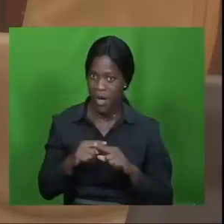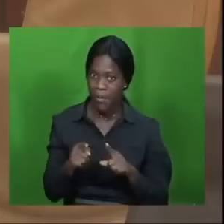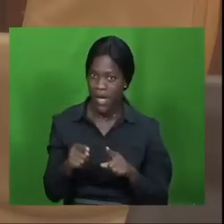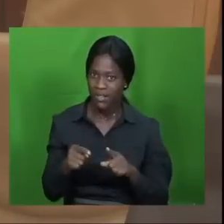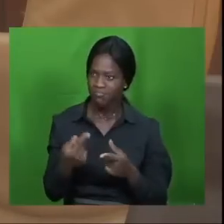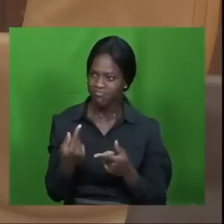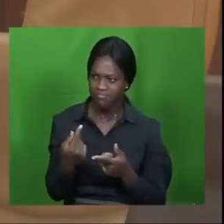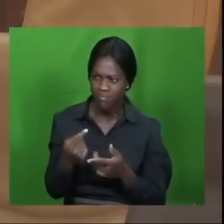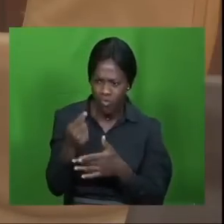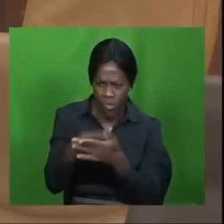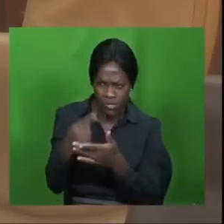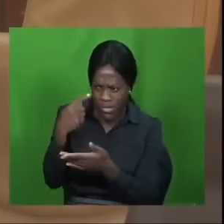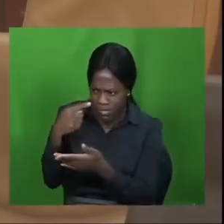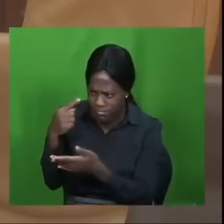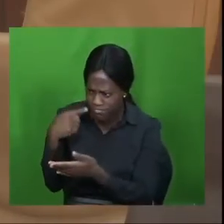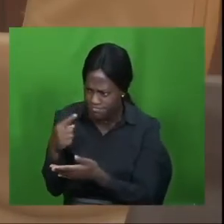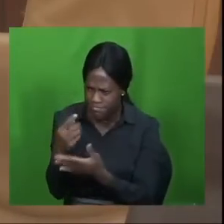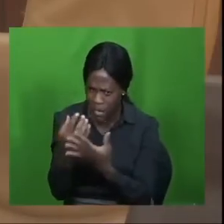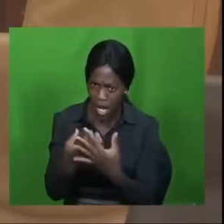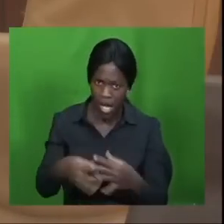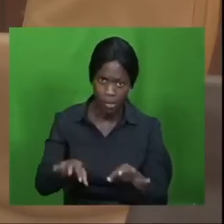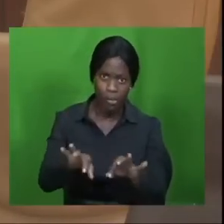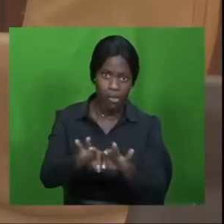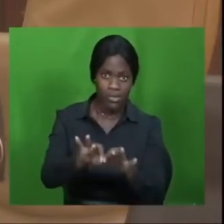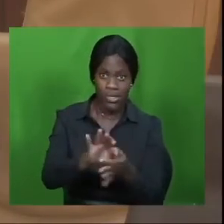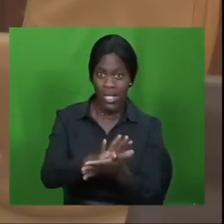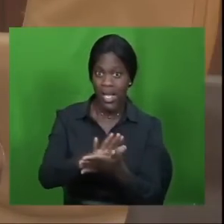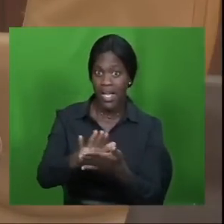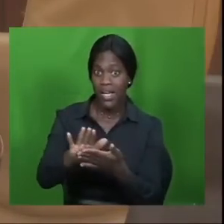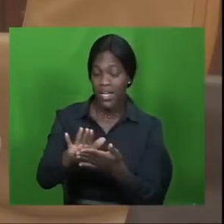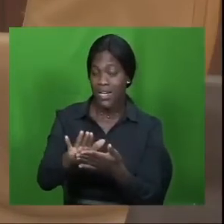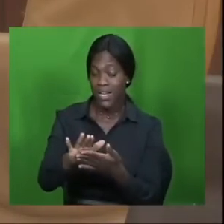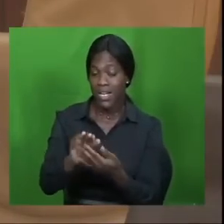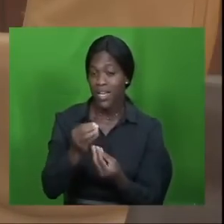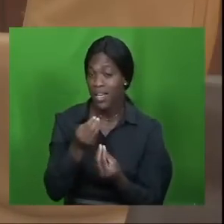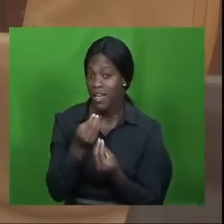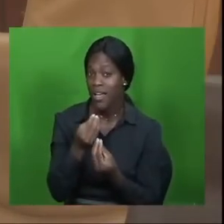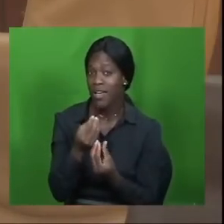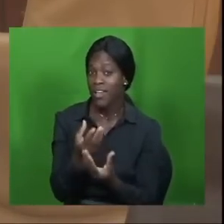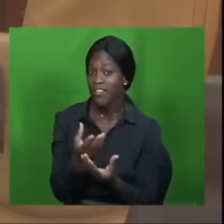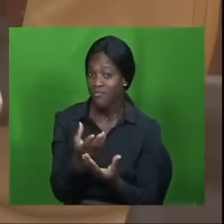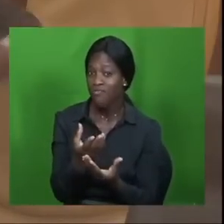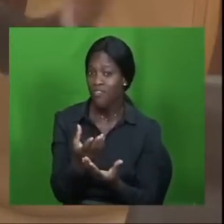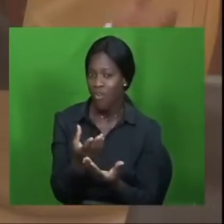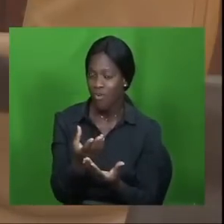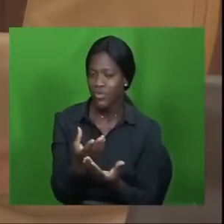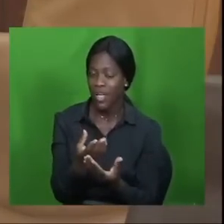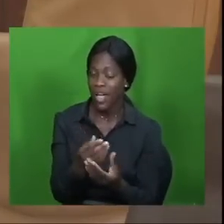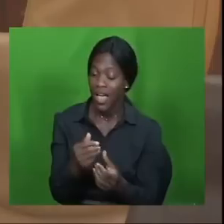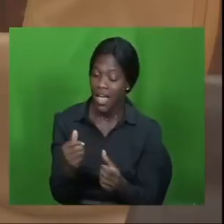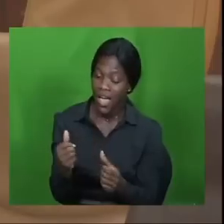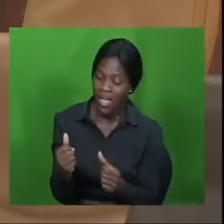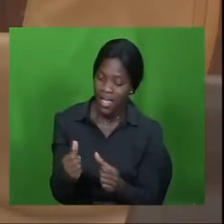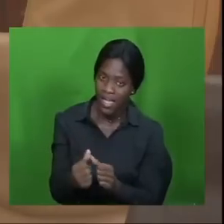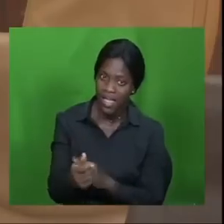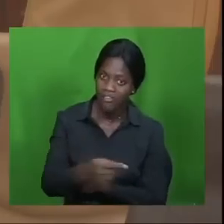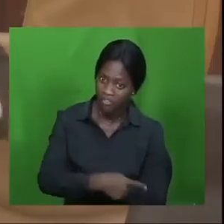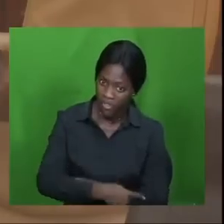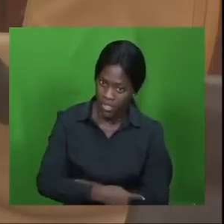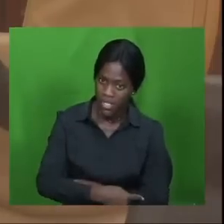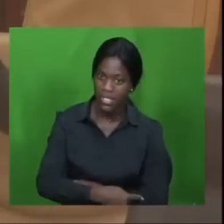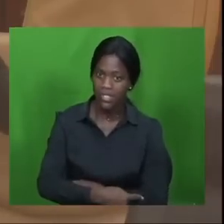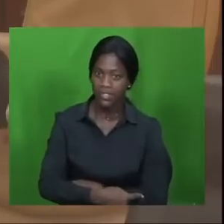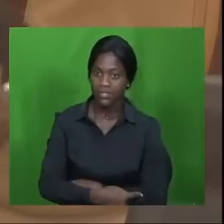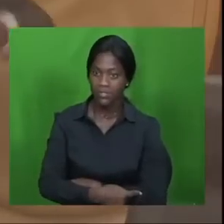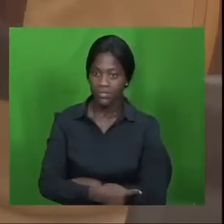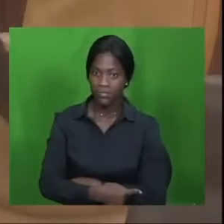profound and clearly tells you that in our daily lives,